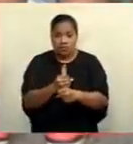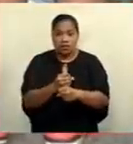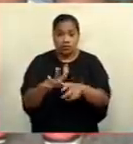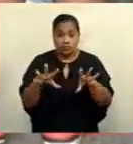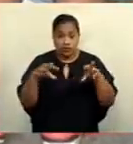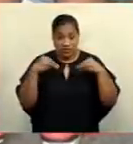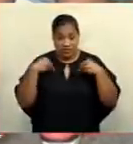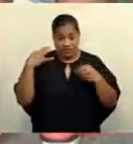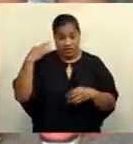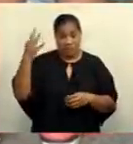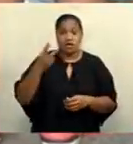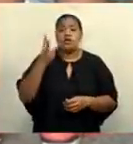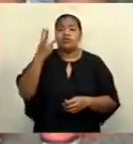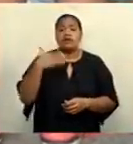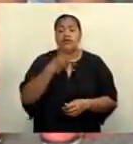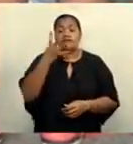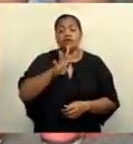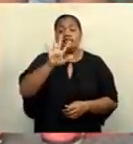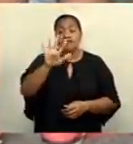was